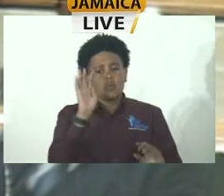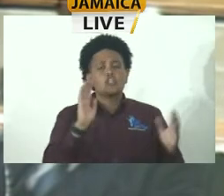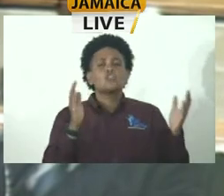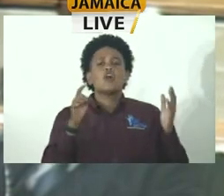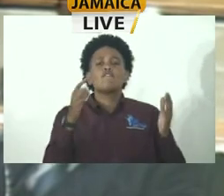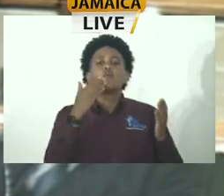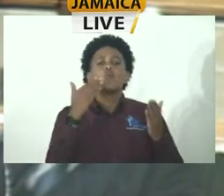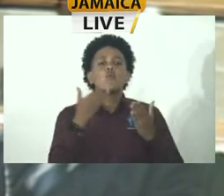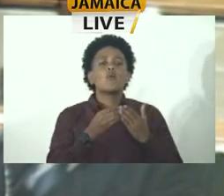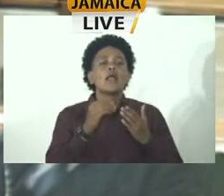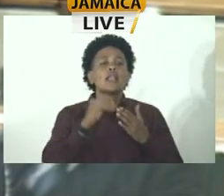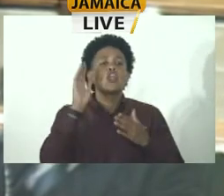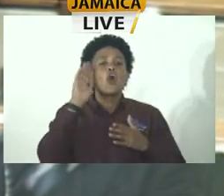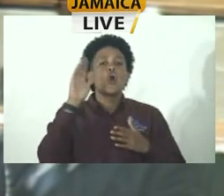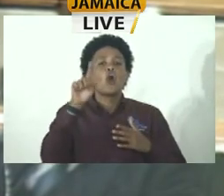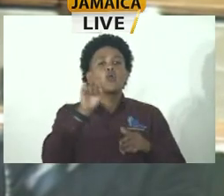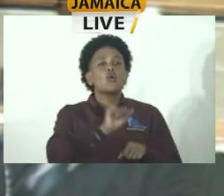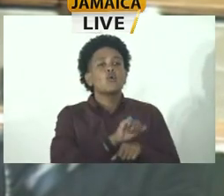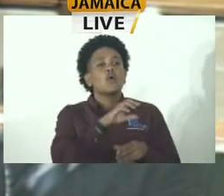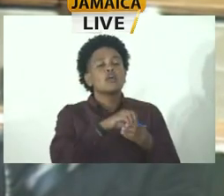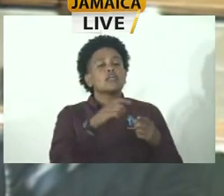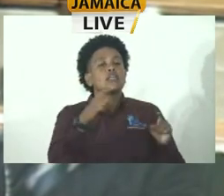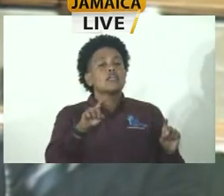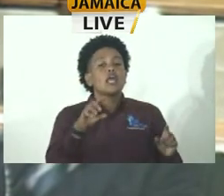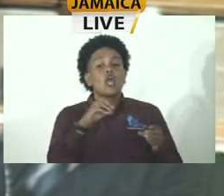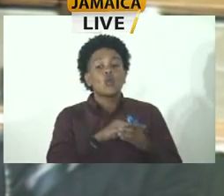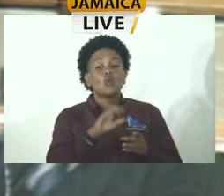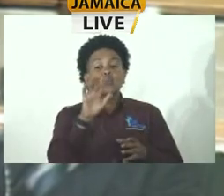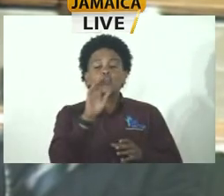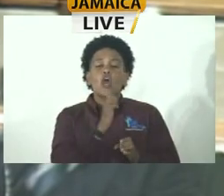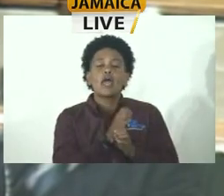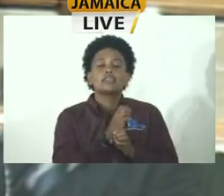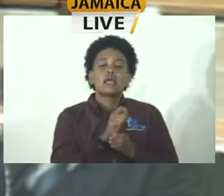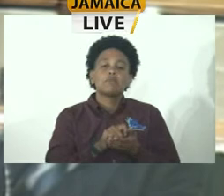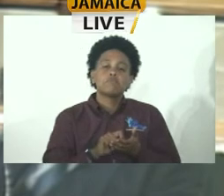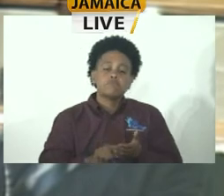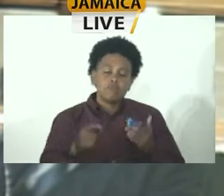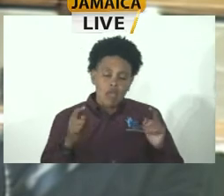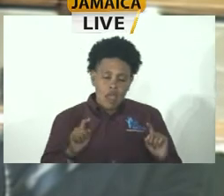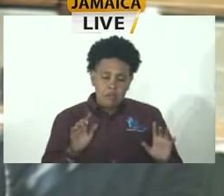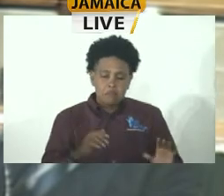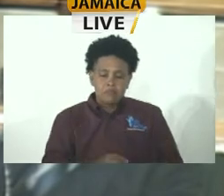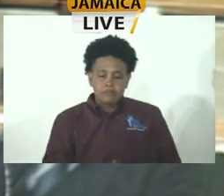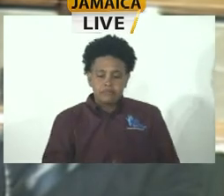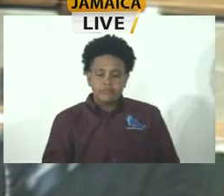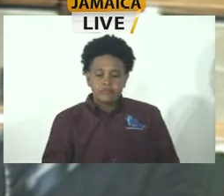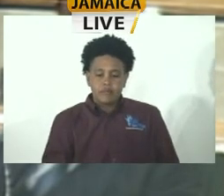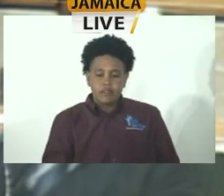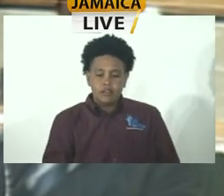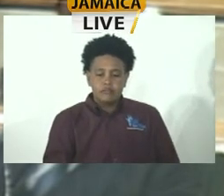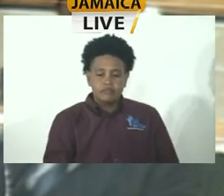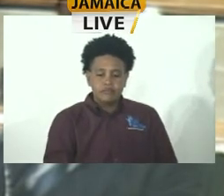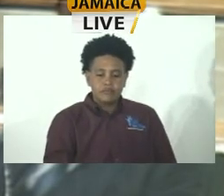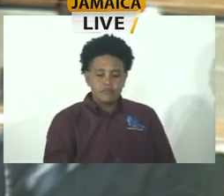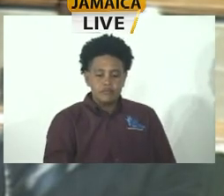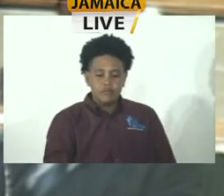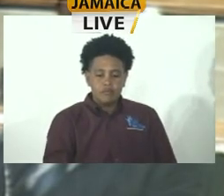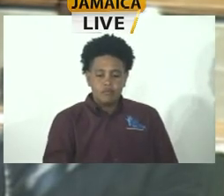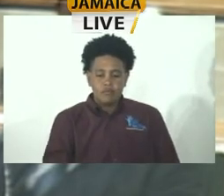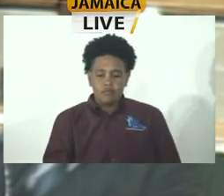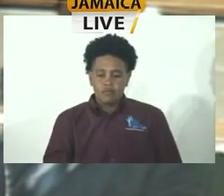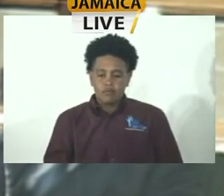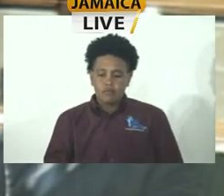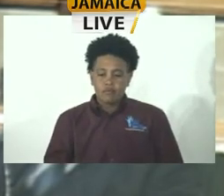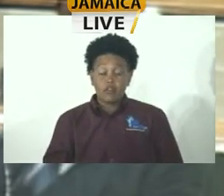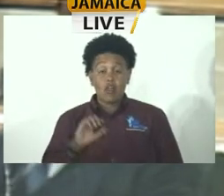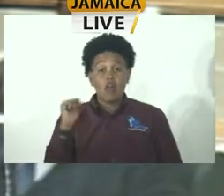well in all your endeavors including your examinations other measures madam speaker all